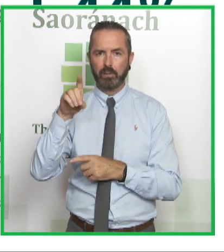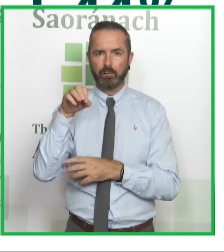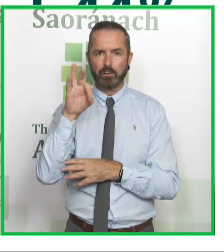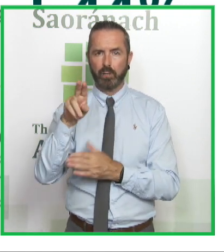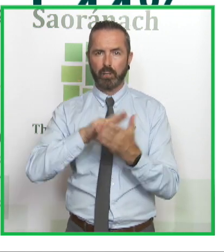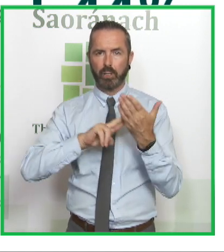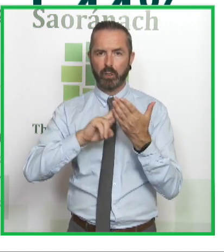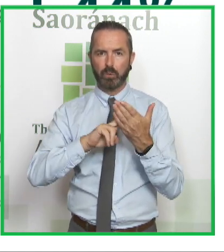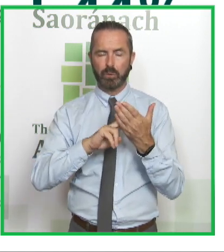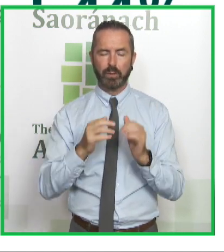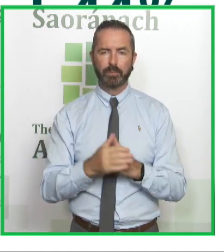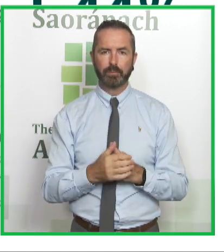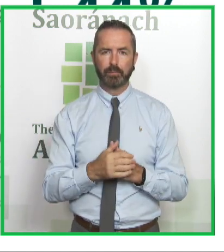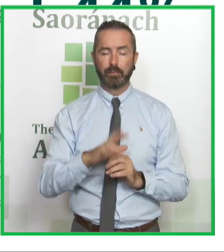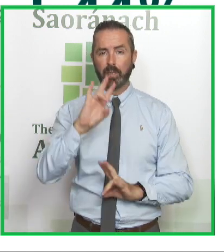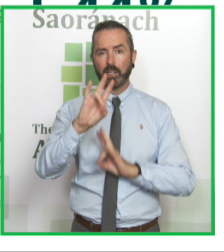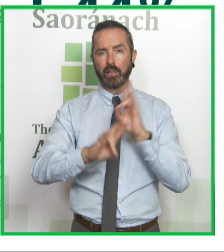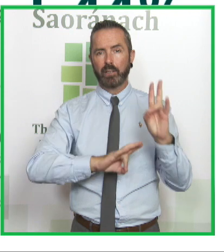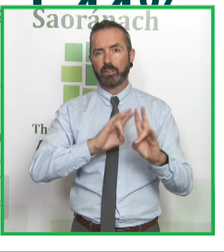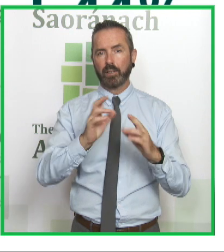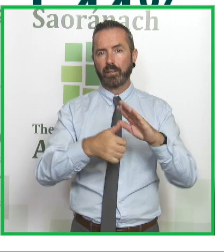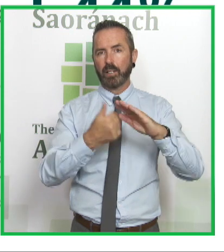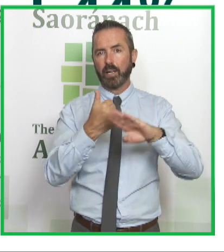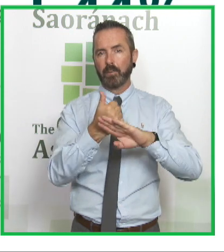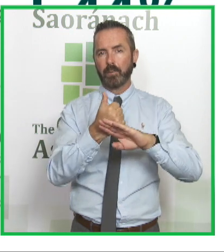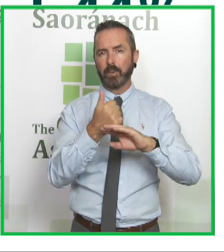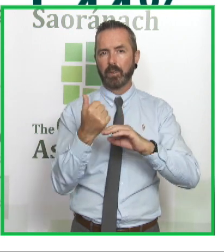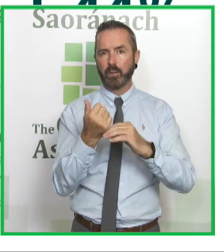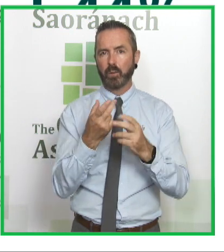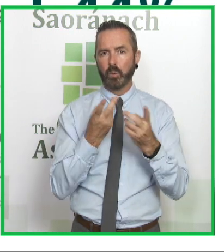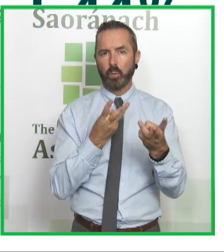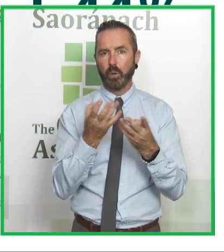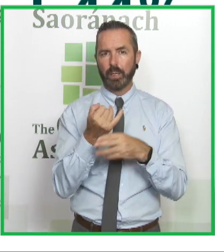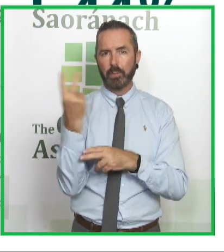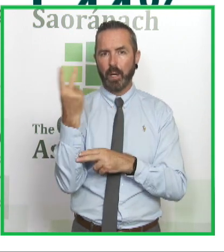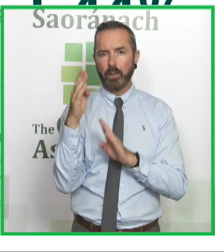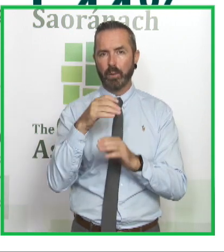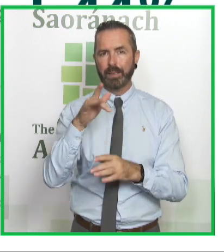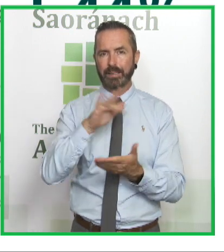group. The survey was designed and implemented in partnership with the Central Statistics